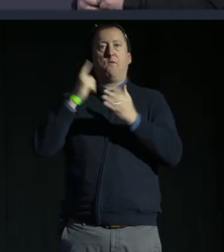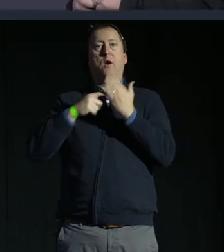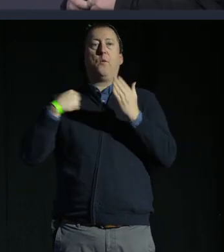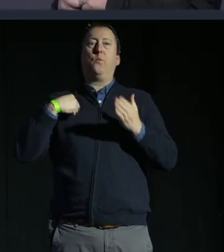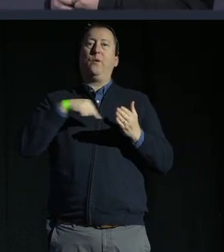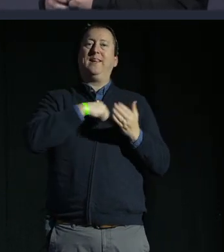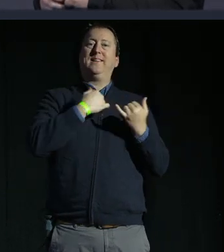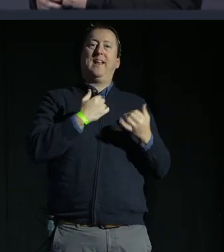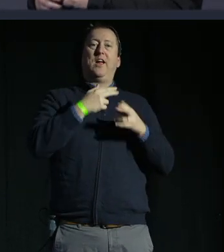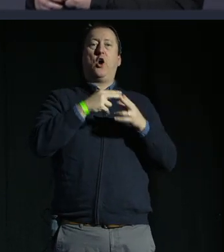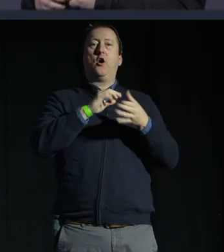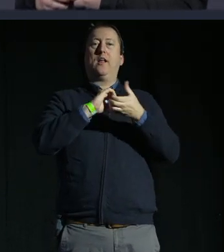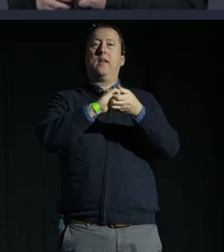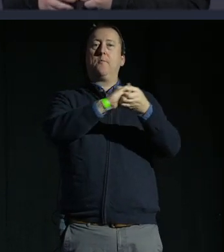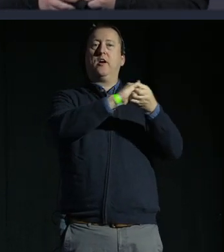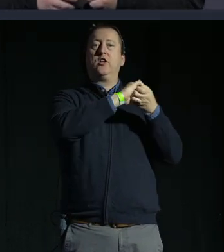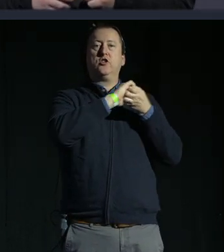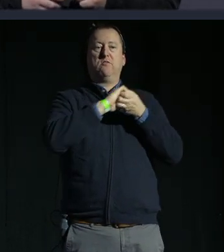collaboration.